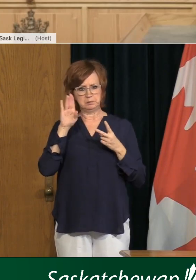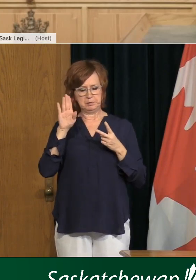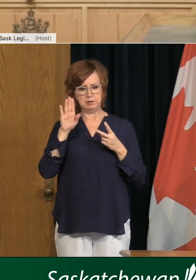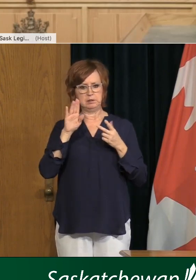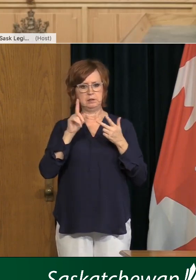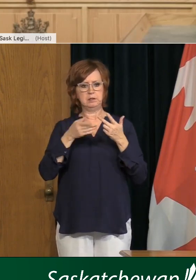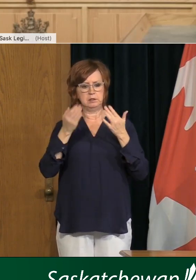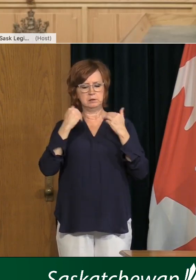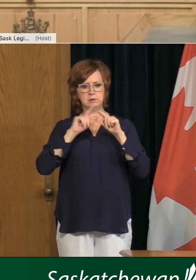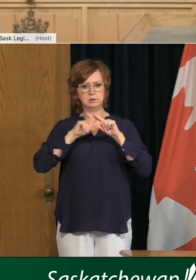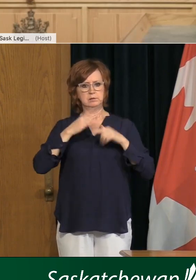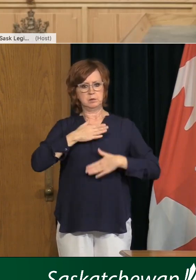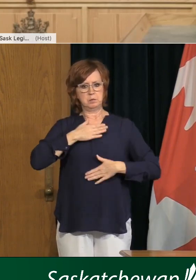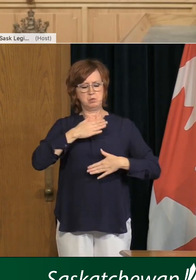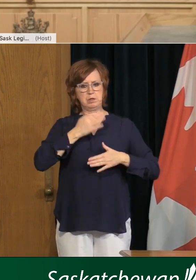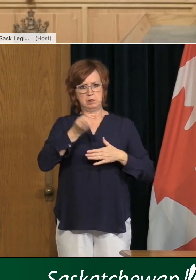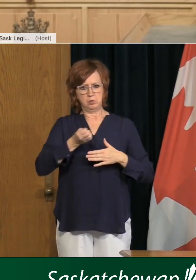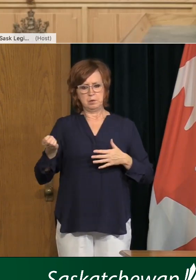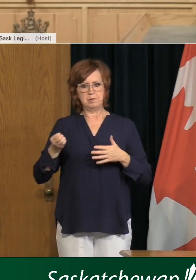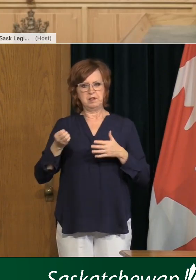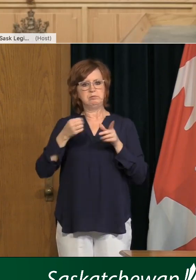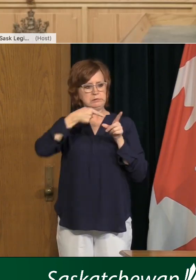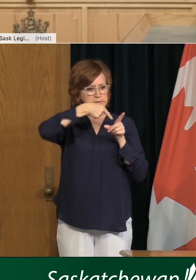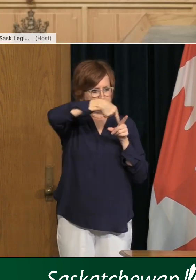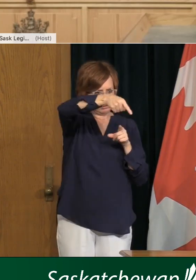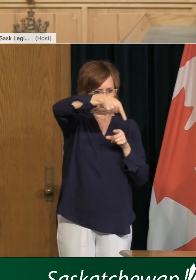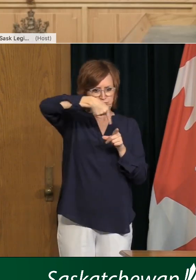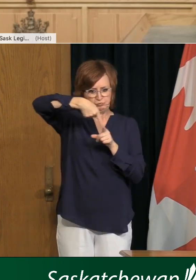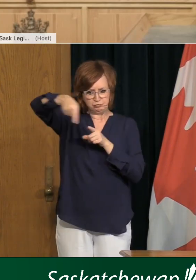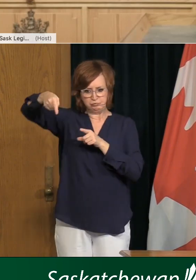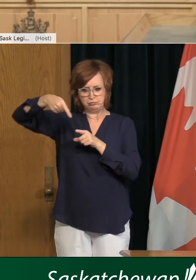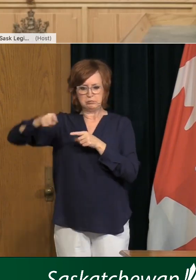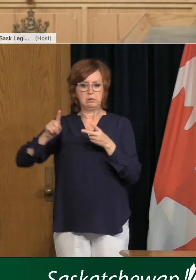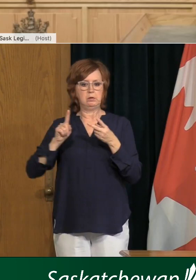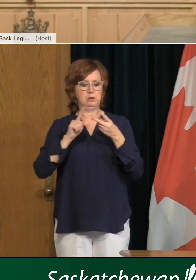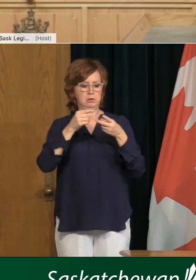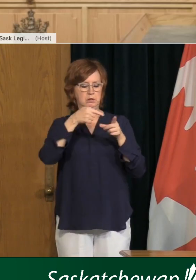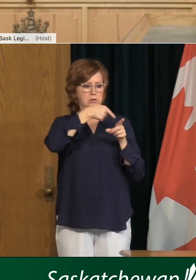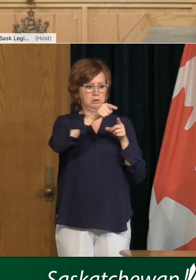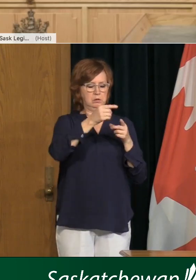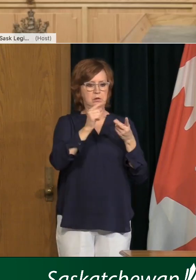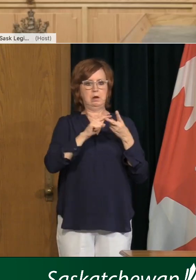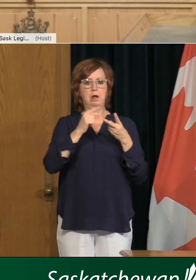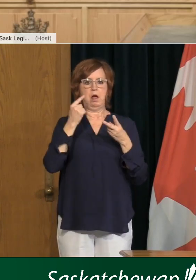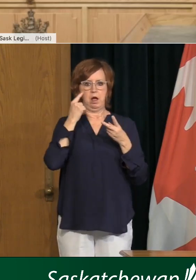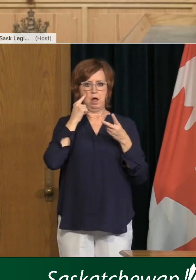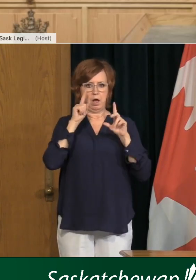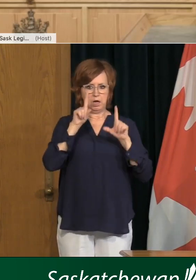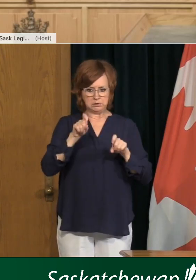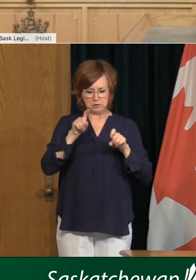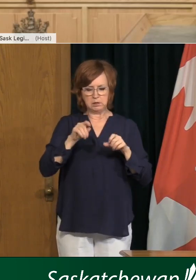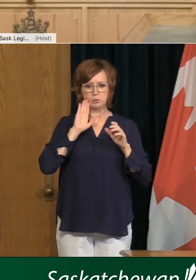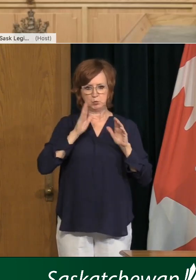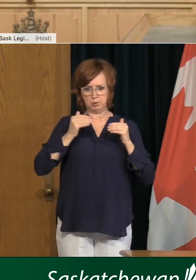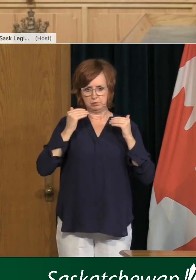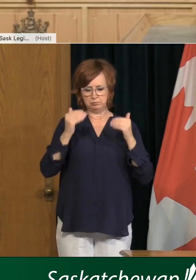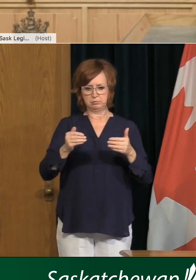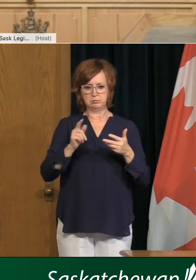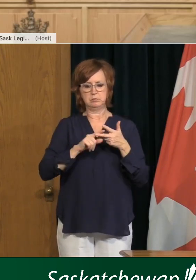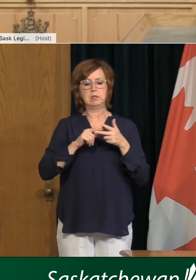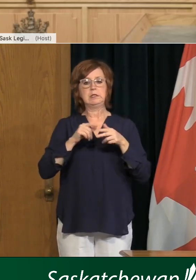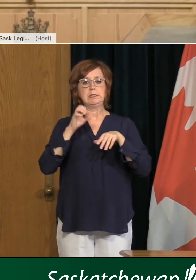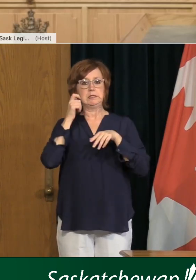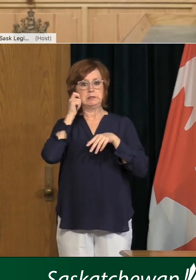clinics. There are other specialty clinics that will also commence, like eye testing, dermatology clinics, and of course CAST